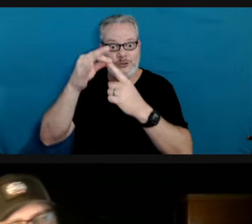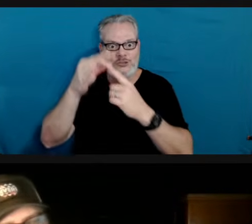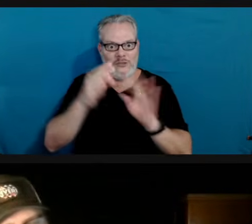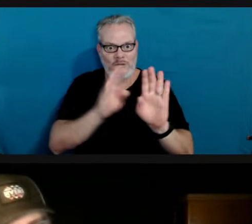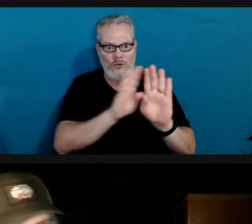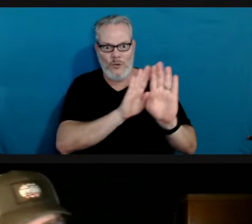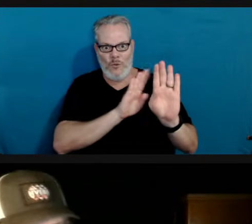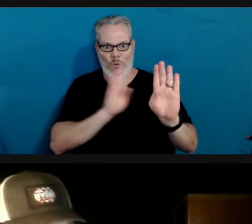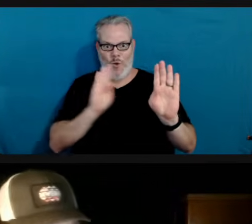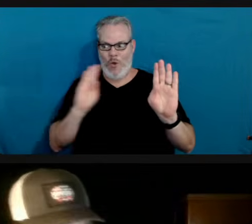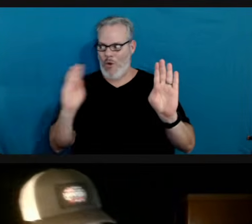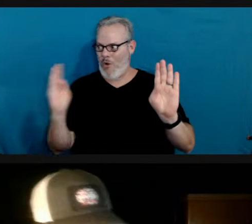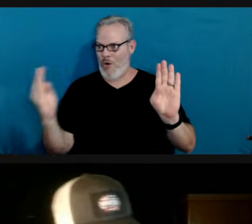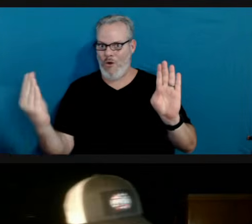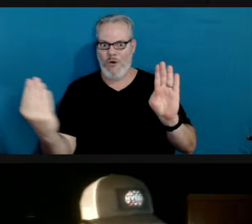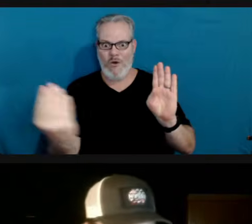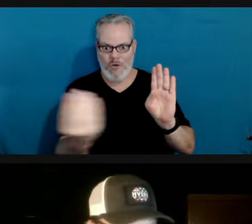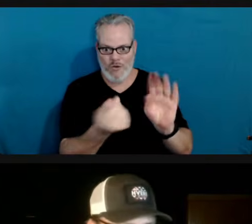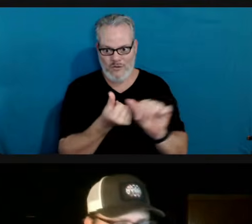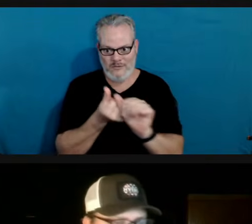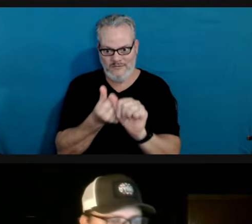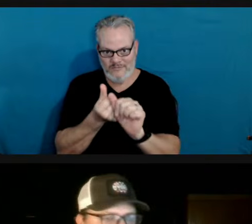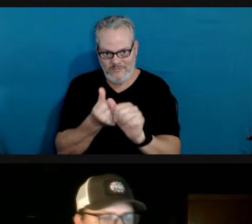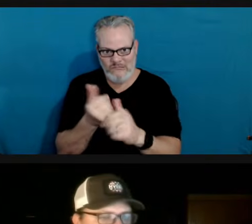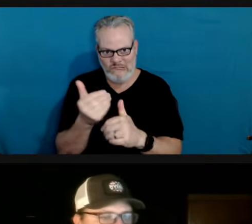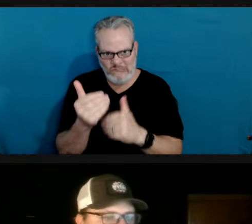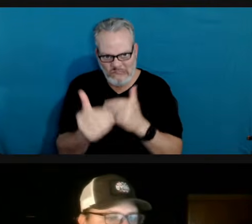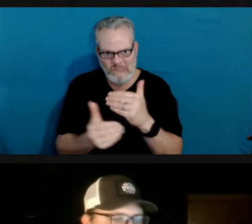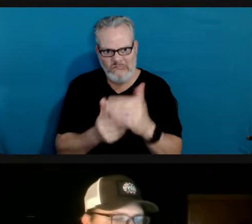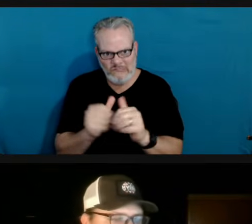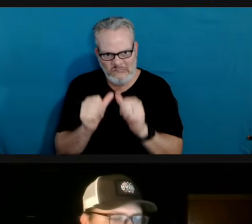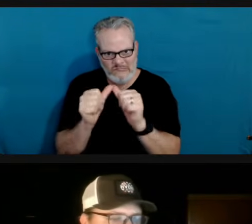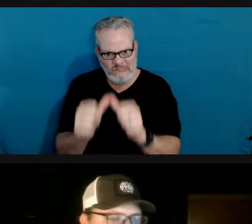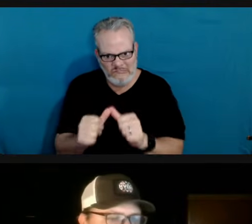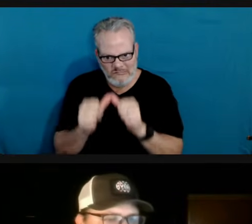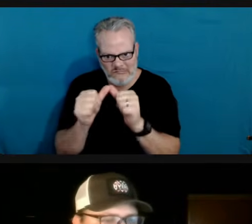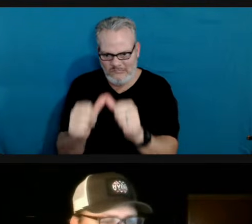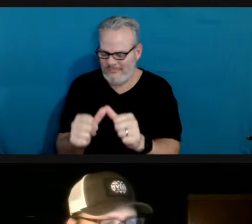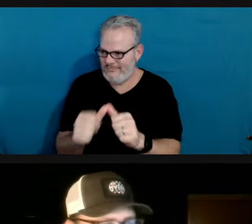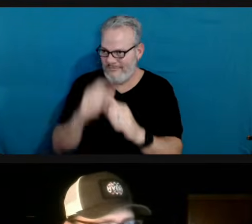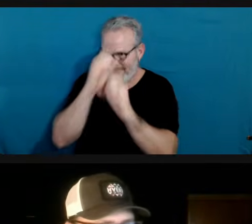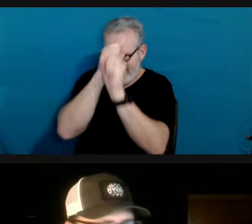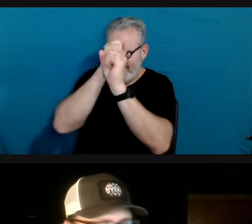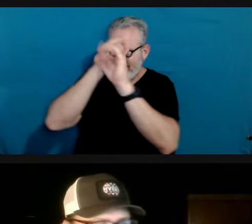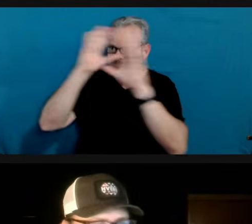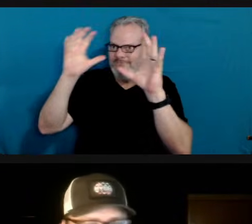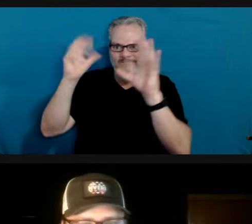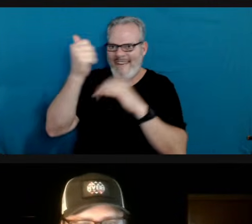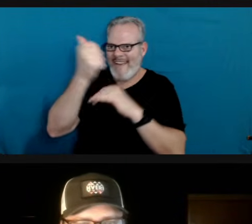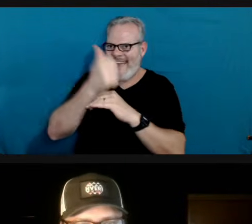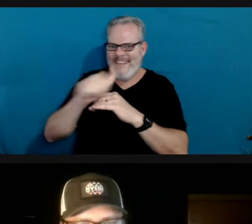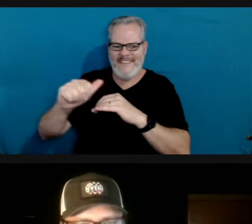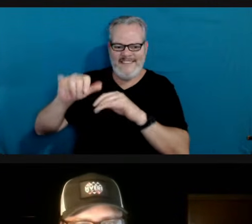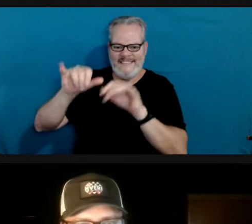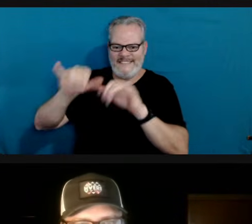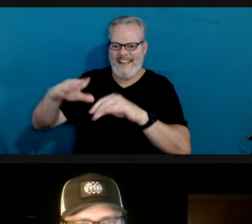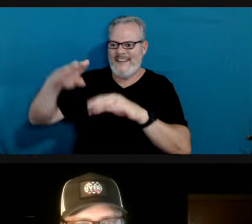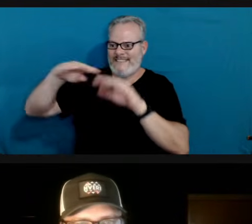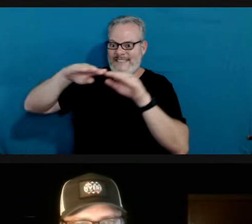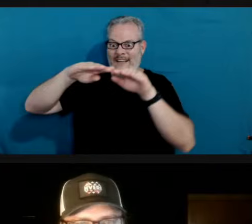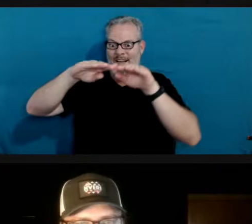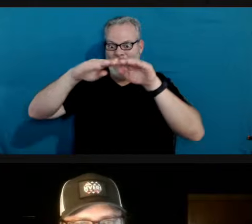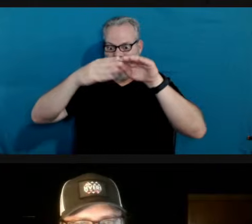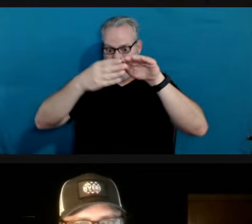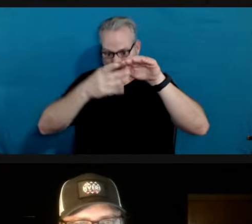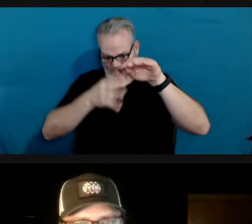for a while now in this recent rain. You gotta imagine anything that falls up here works its way through the ground and probably comes